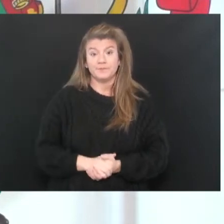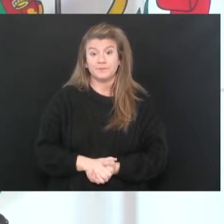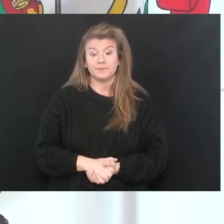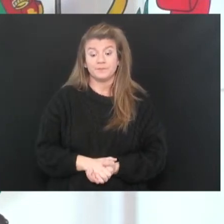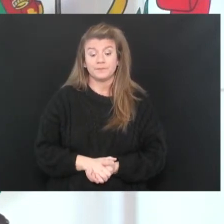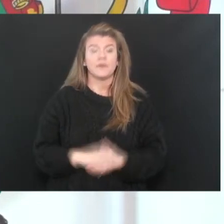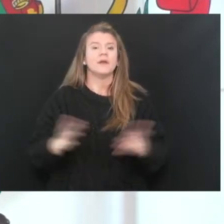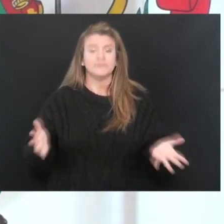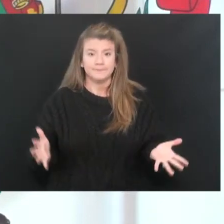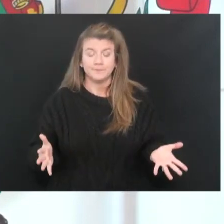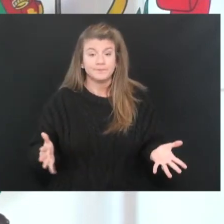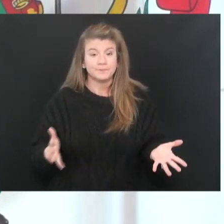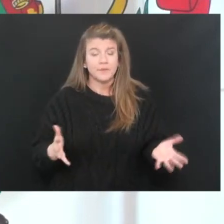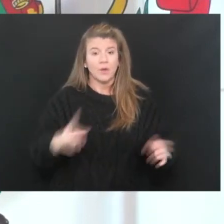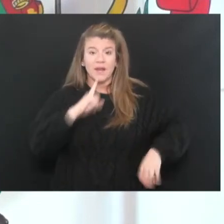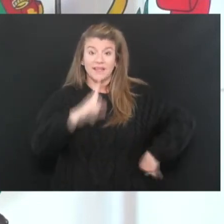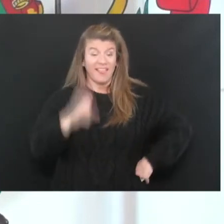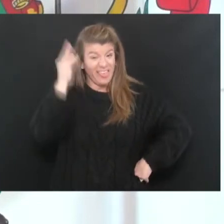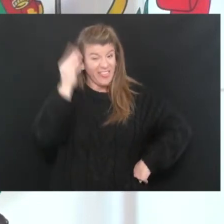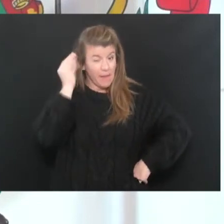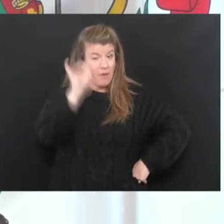Now think about it, West Virginia.